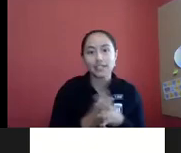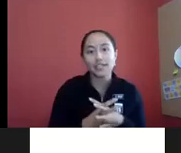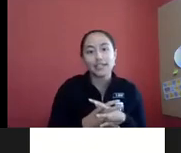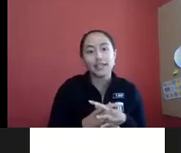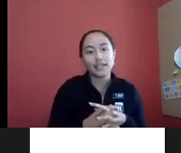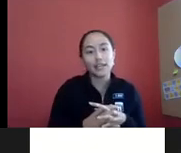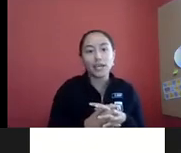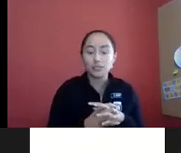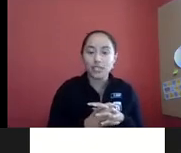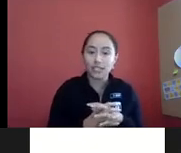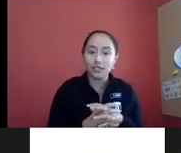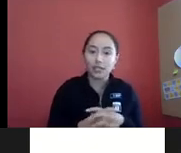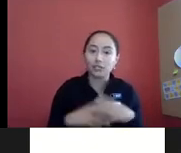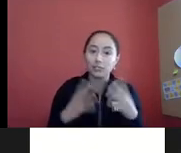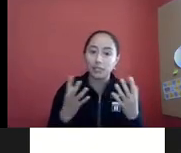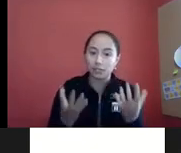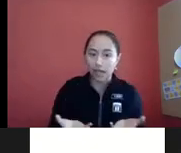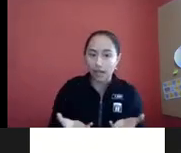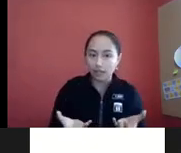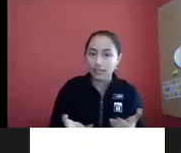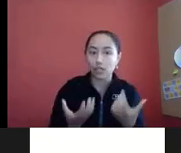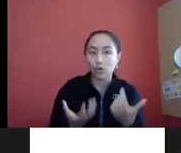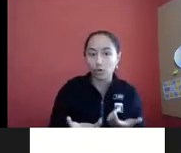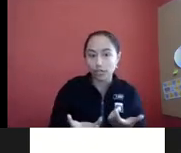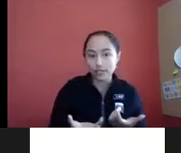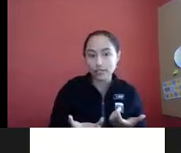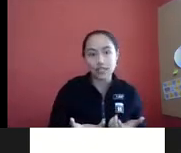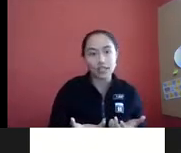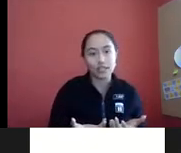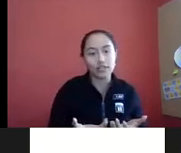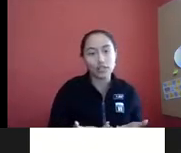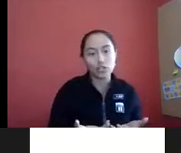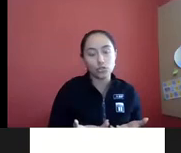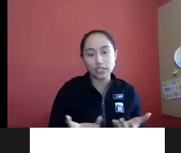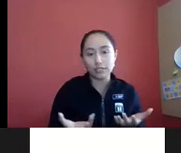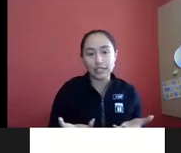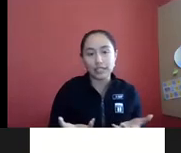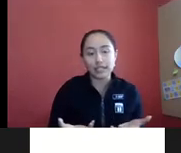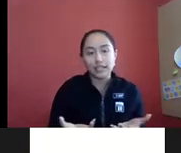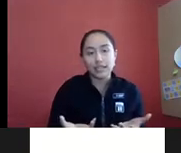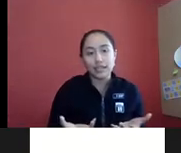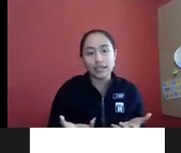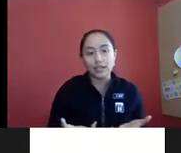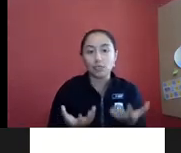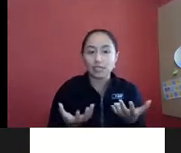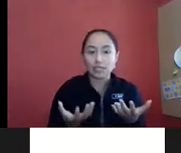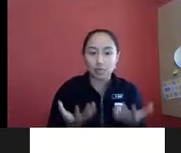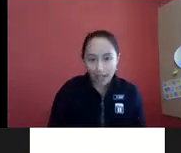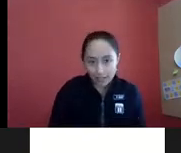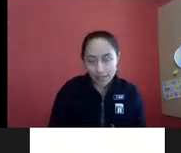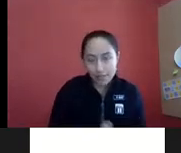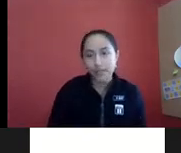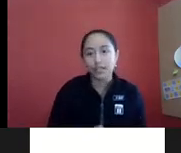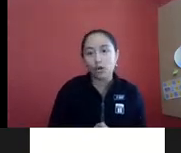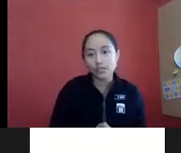harmonic. We have to take into account the background, the colors. They shouldn't be really